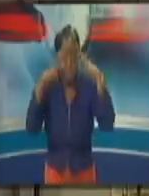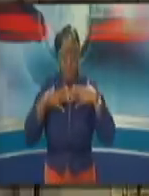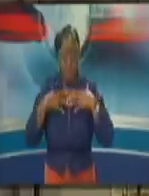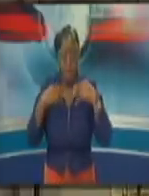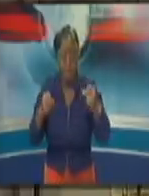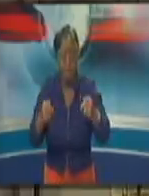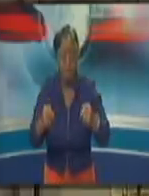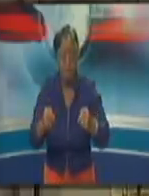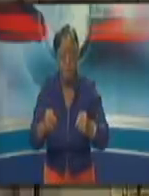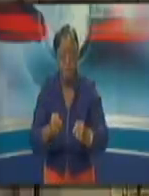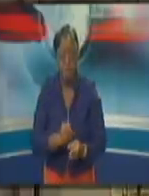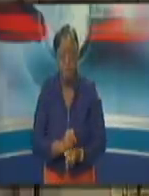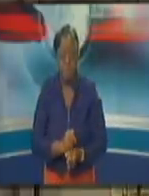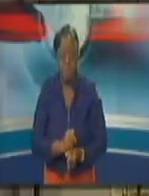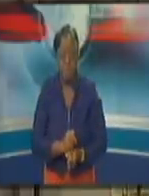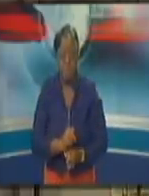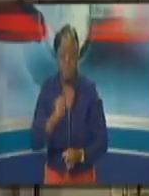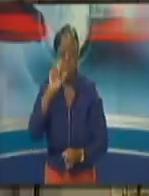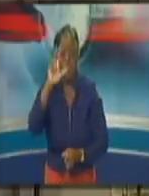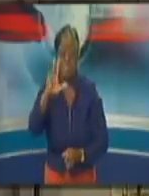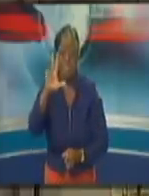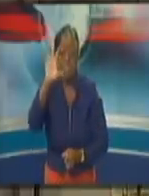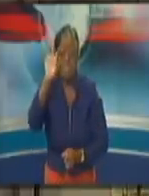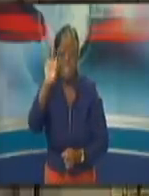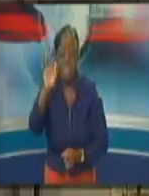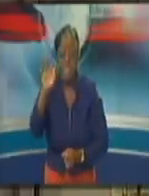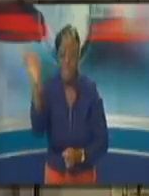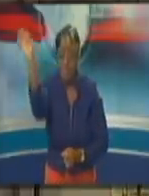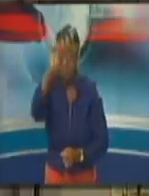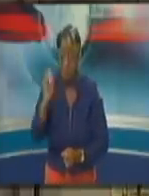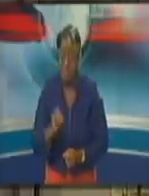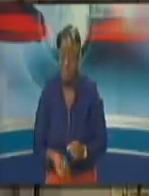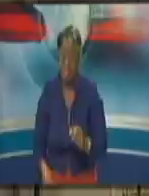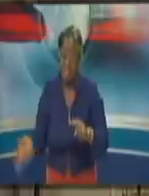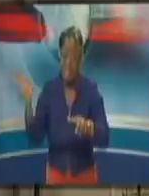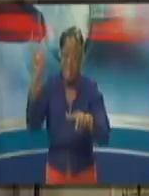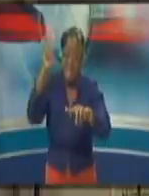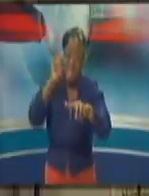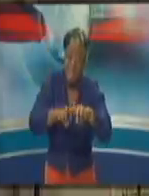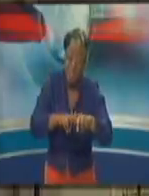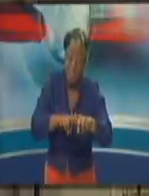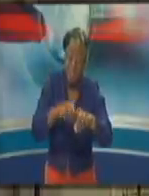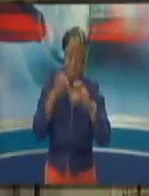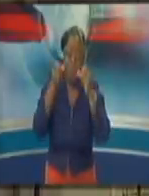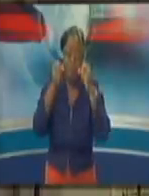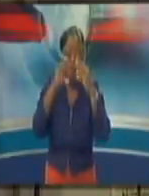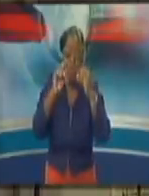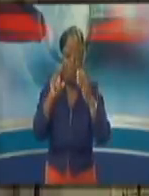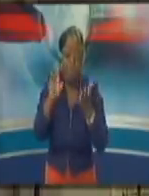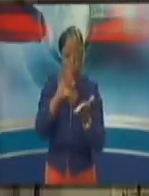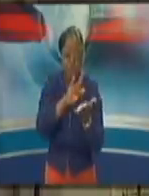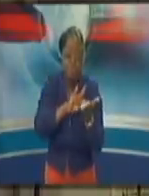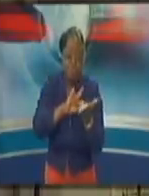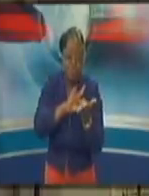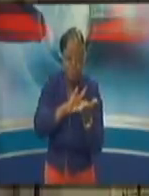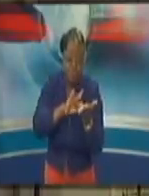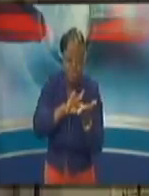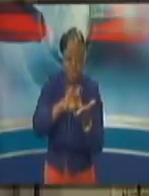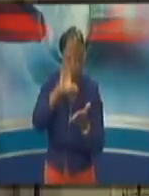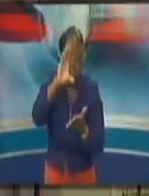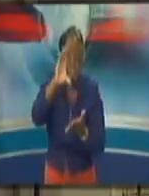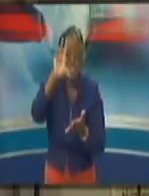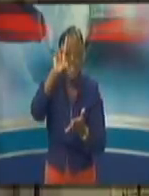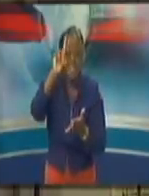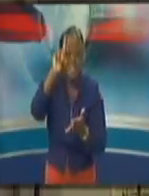been a 39% increase in the number of CDAP drugs given out over the